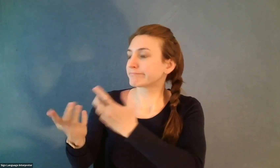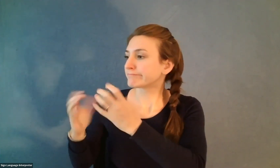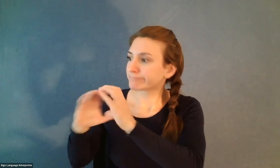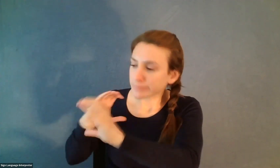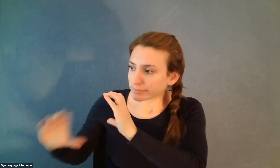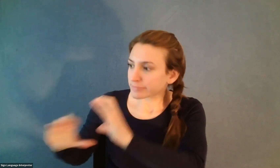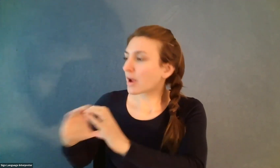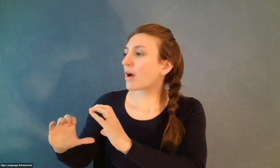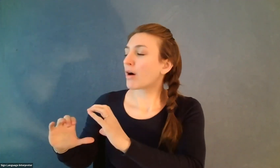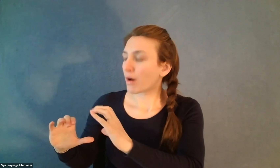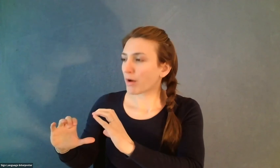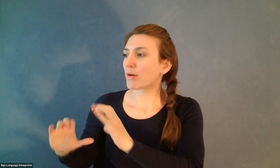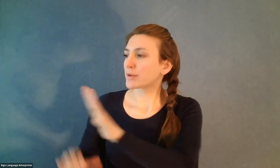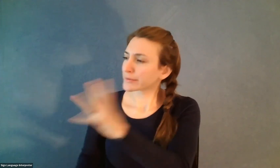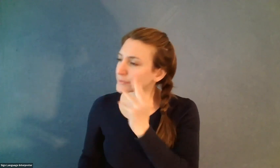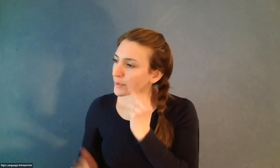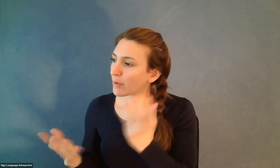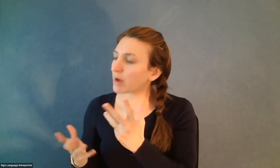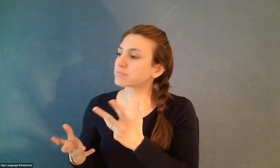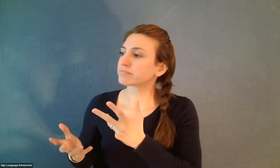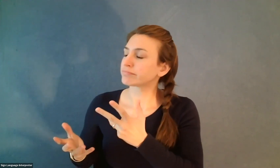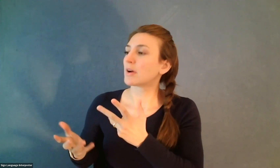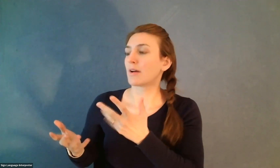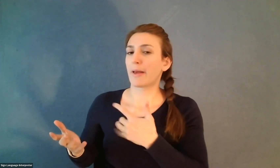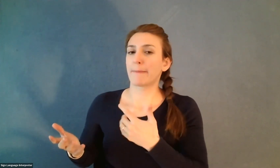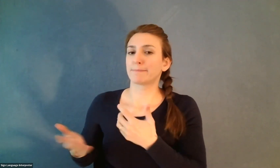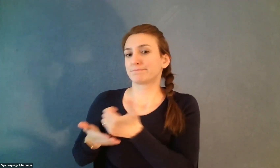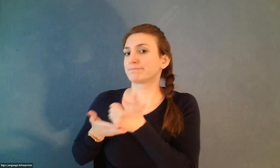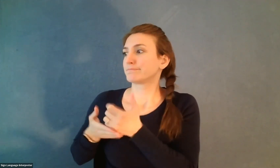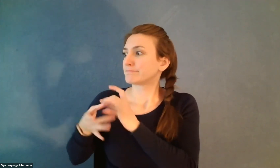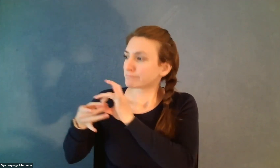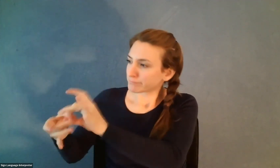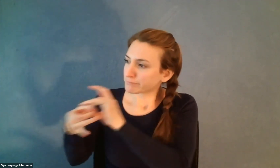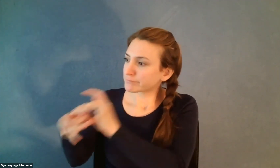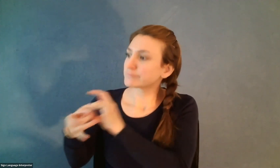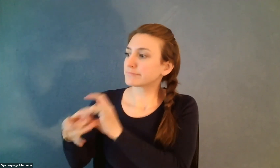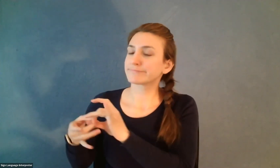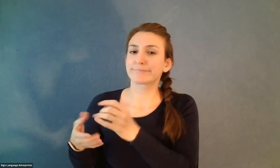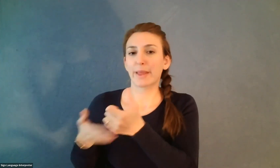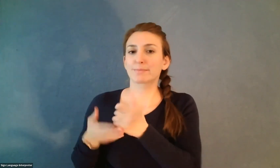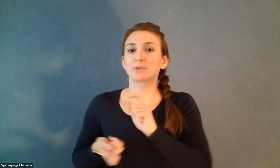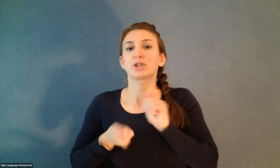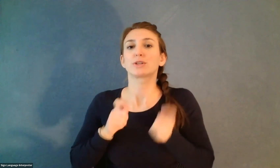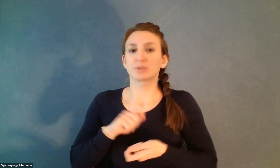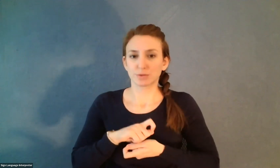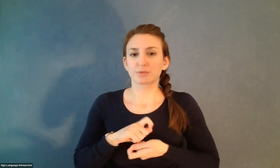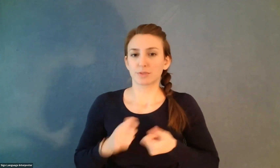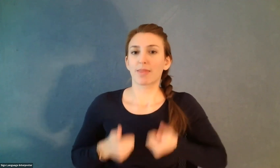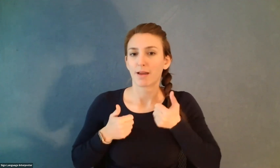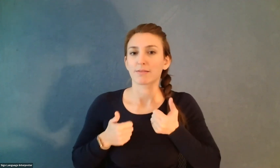is truly, I believe, the most transformative thing for all of us in how we think things and approach the